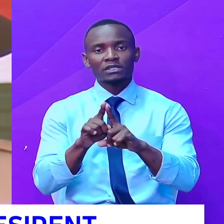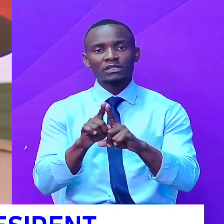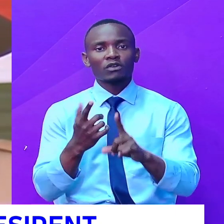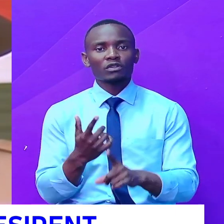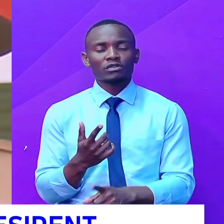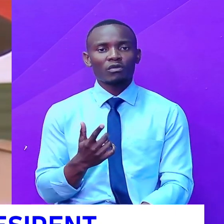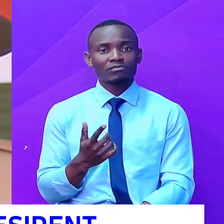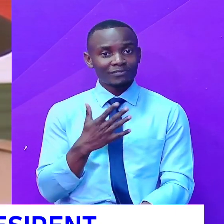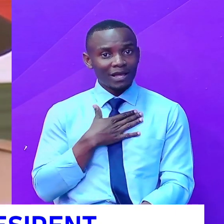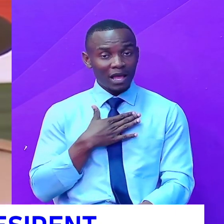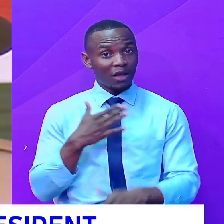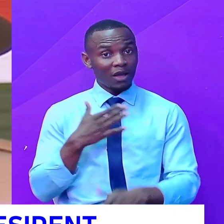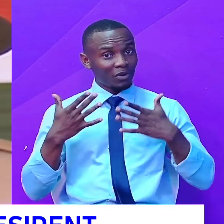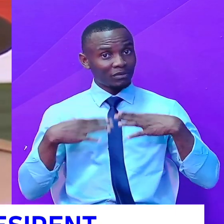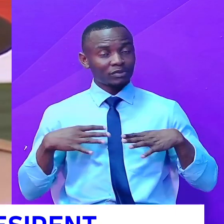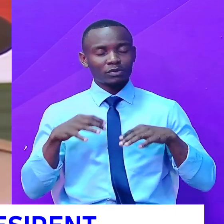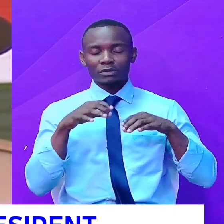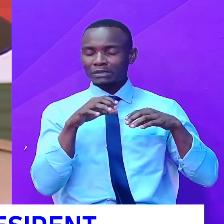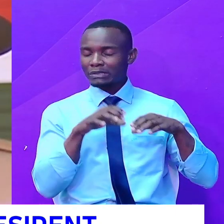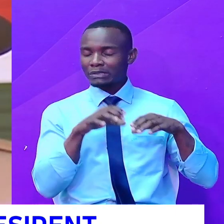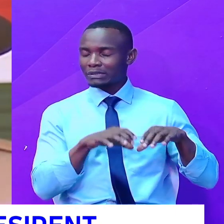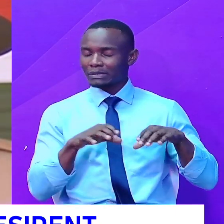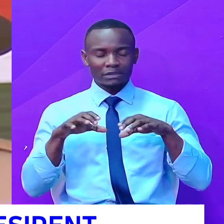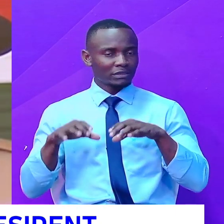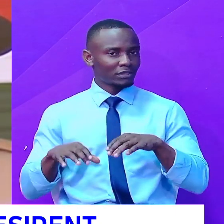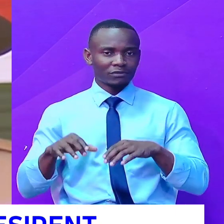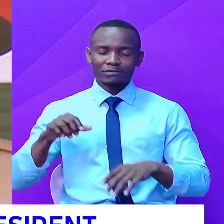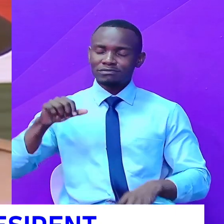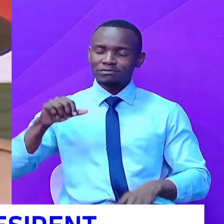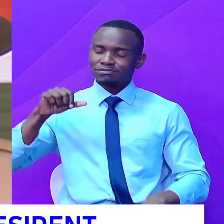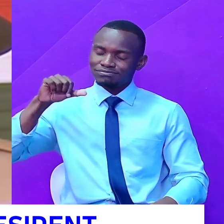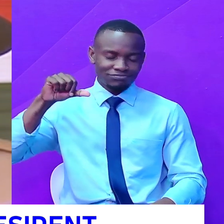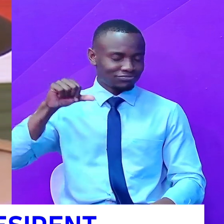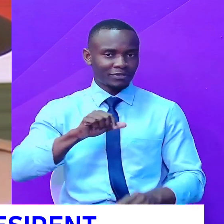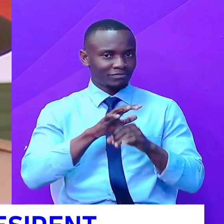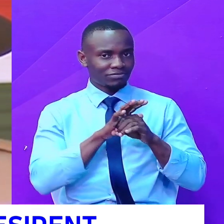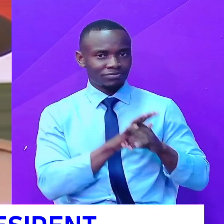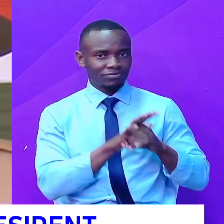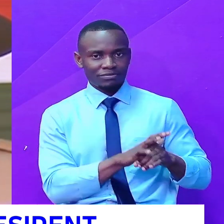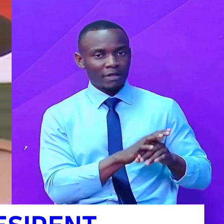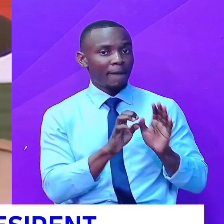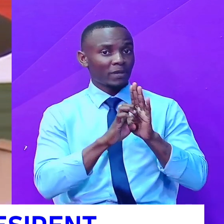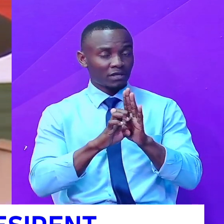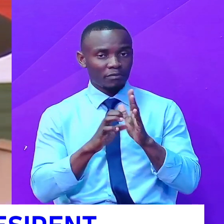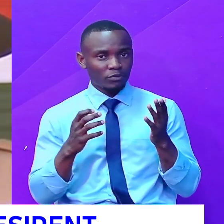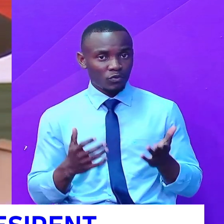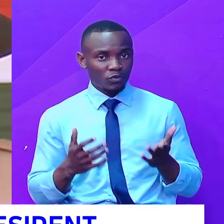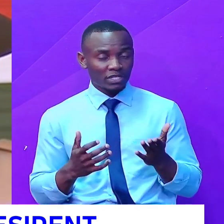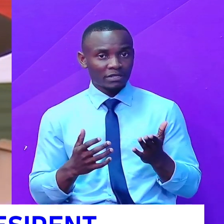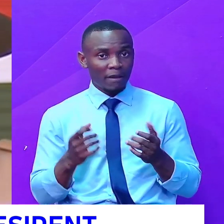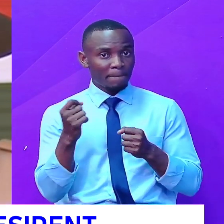suffered unspeakable repression. For instance, on